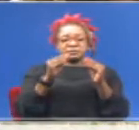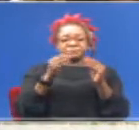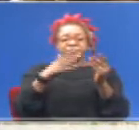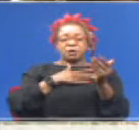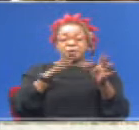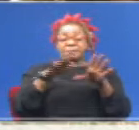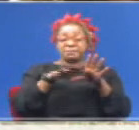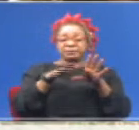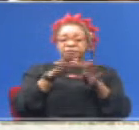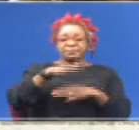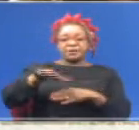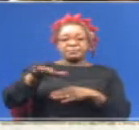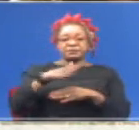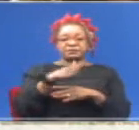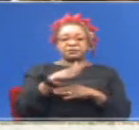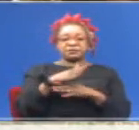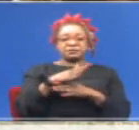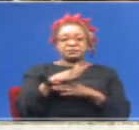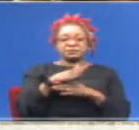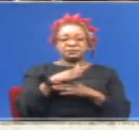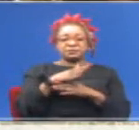members of parliament.